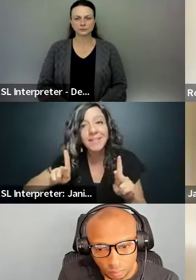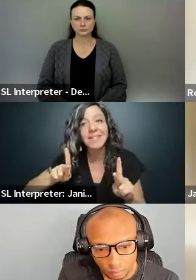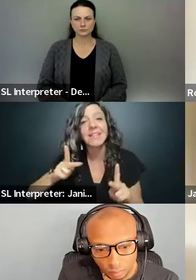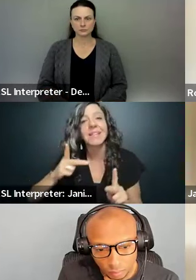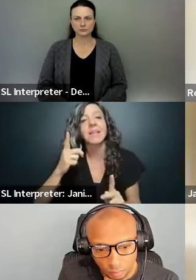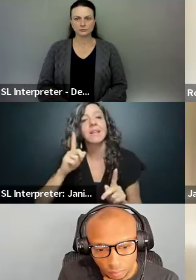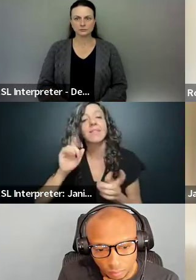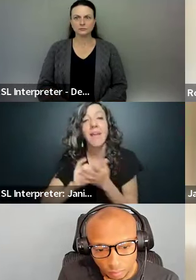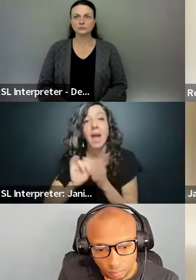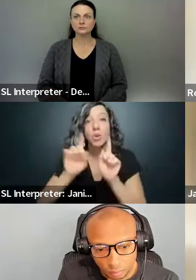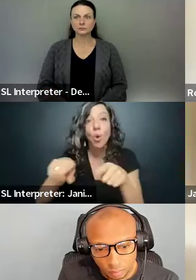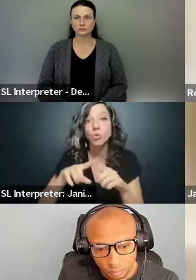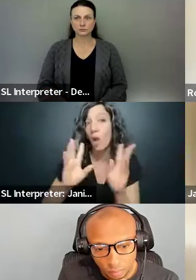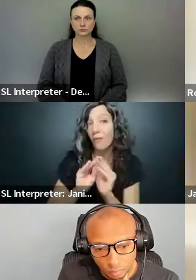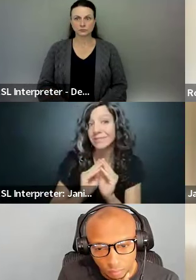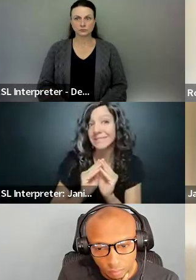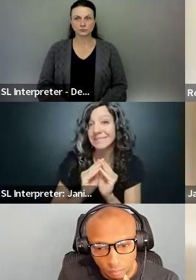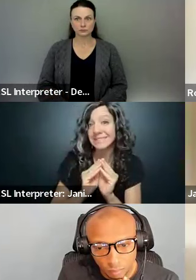conferences. And